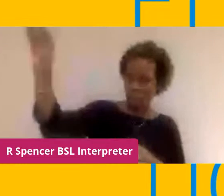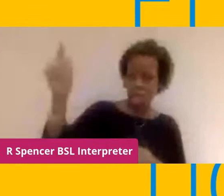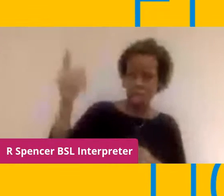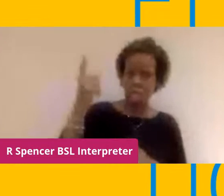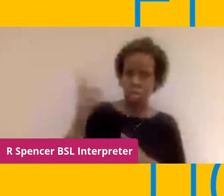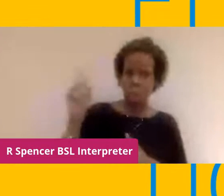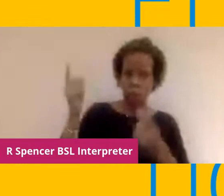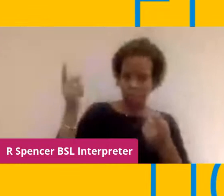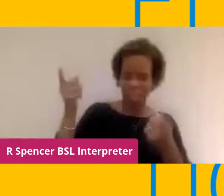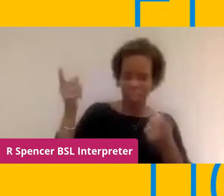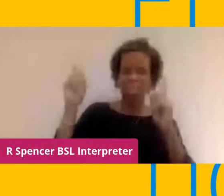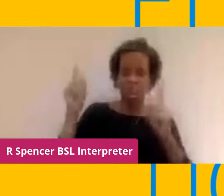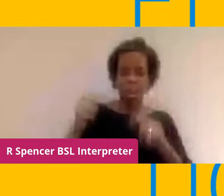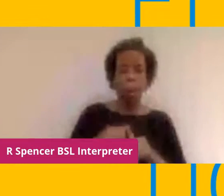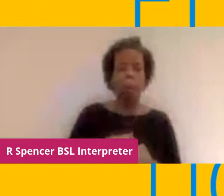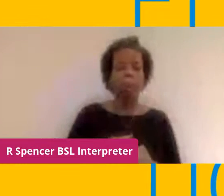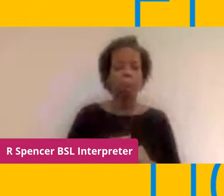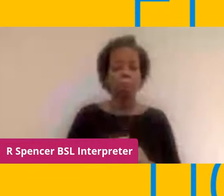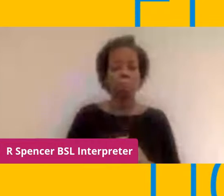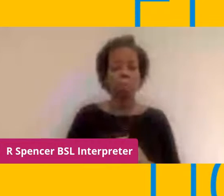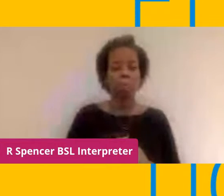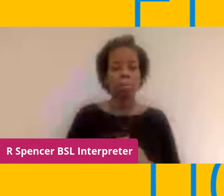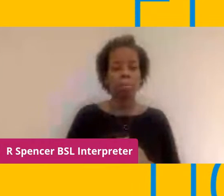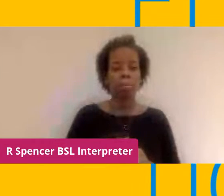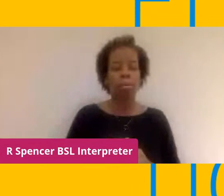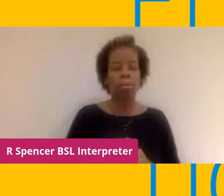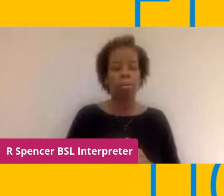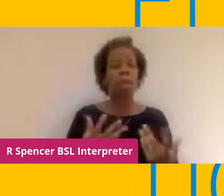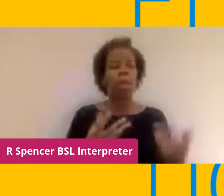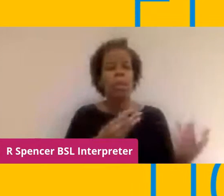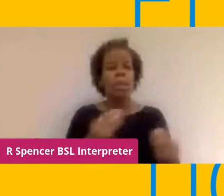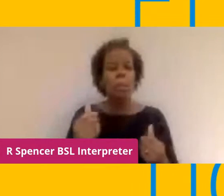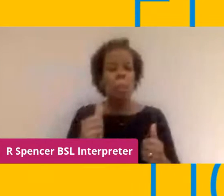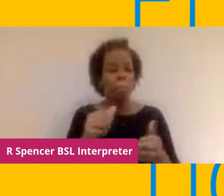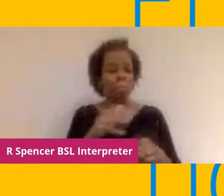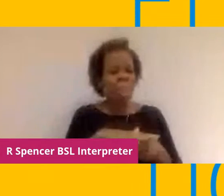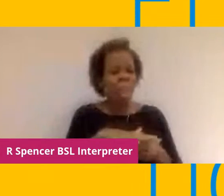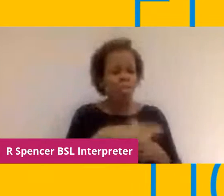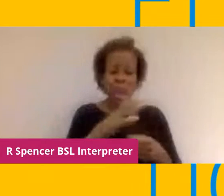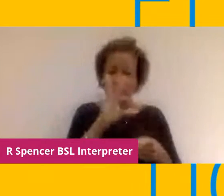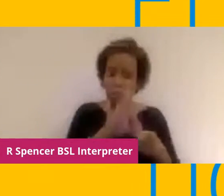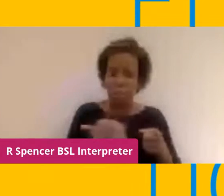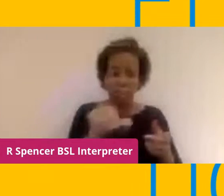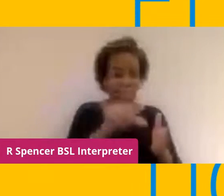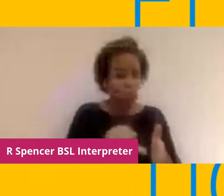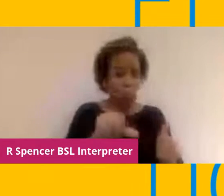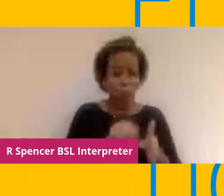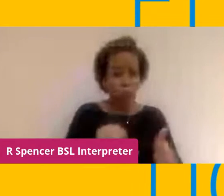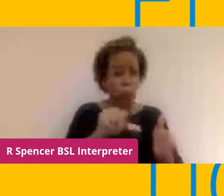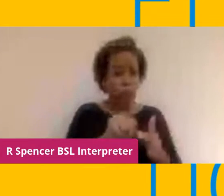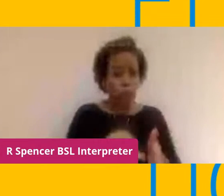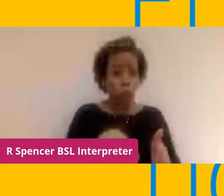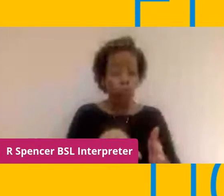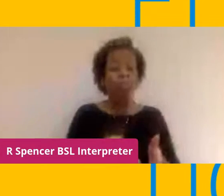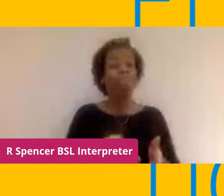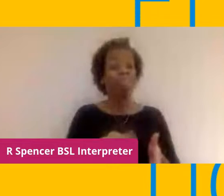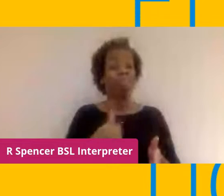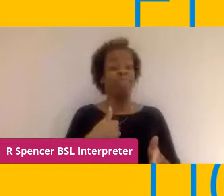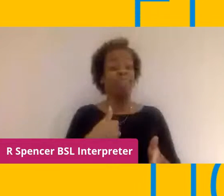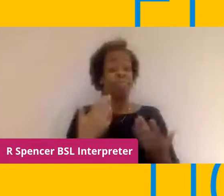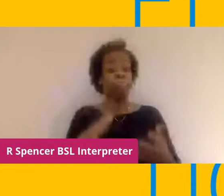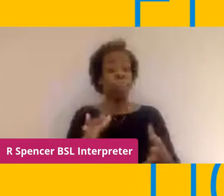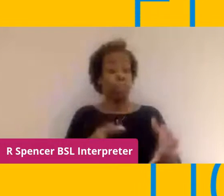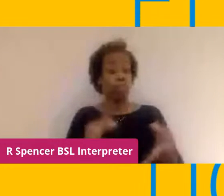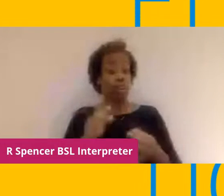is low-level actions in certain areas where specific issues are causing concern. So one of the tactics we talk about is something